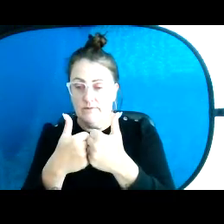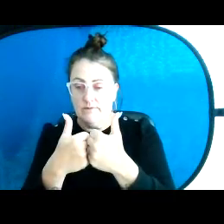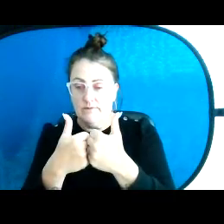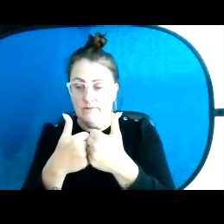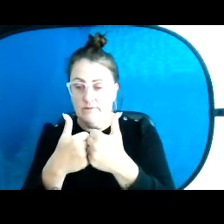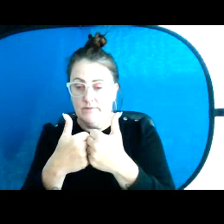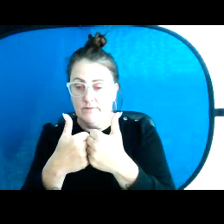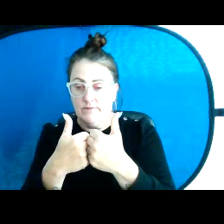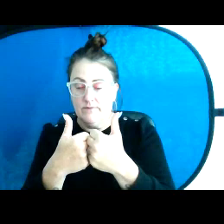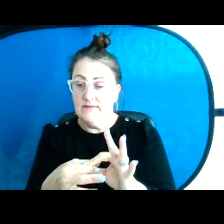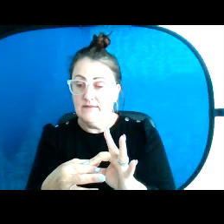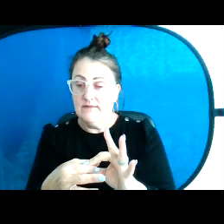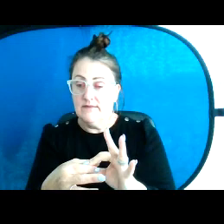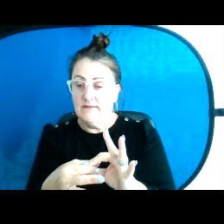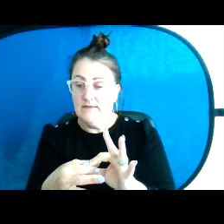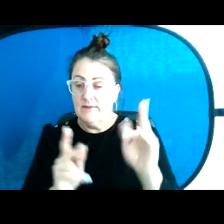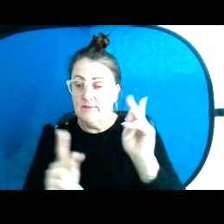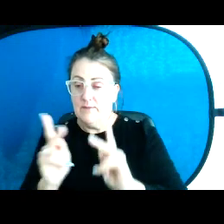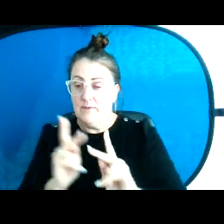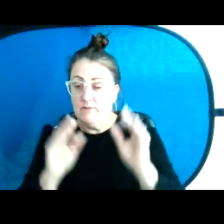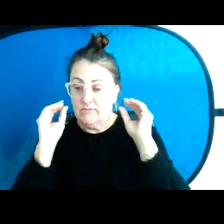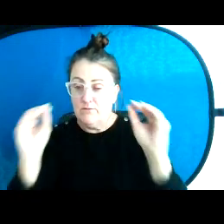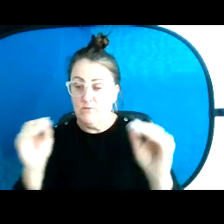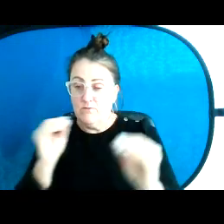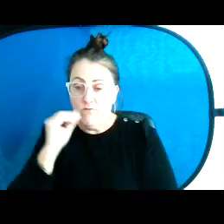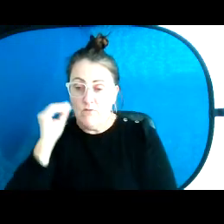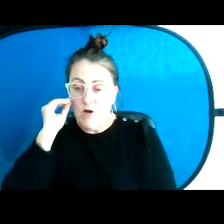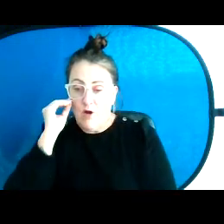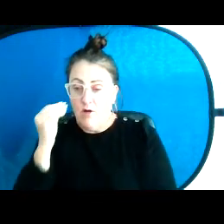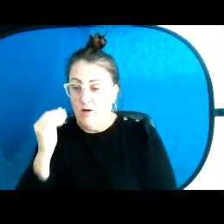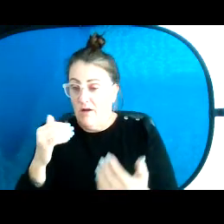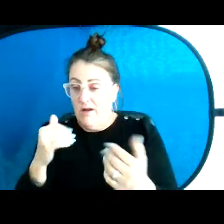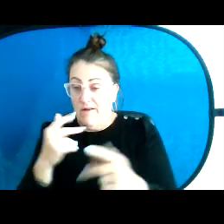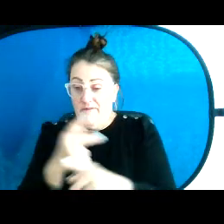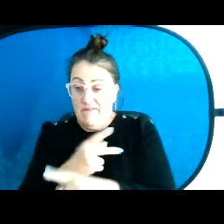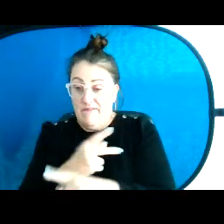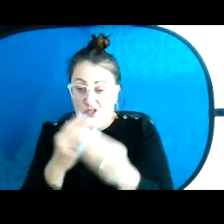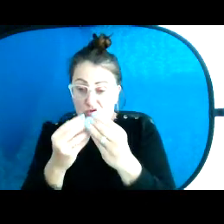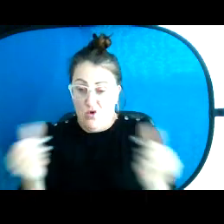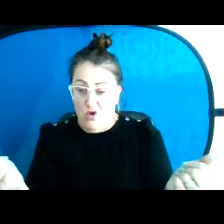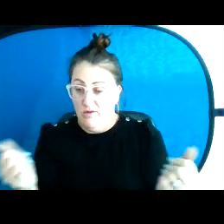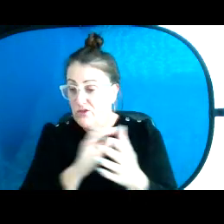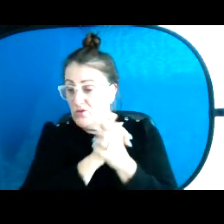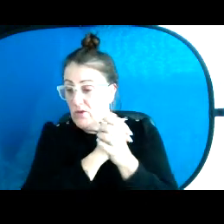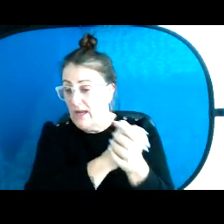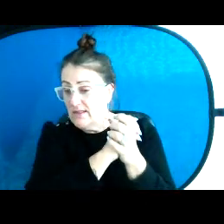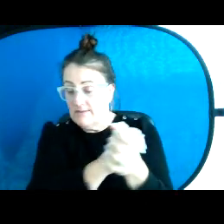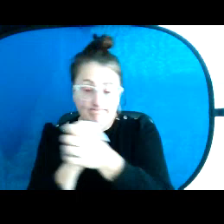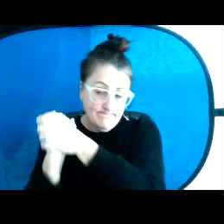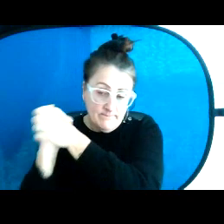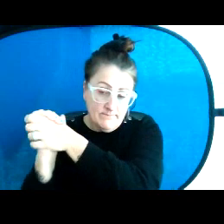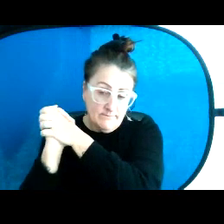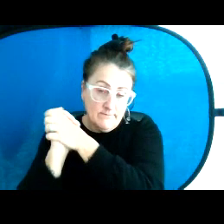and where we can house them. So congratulations to her, and thank you again for your update.